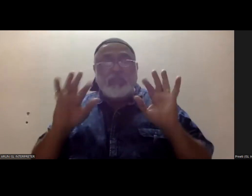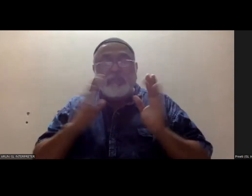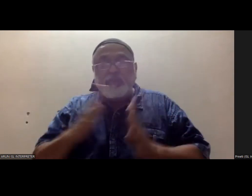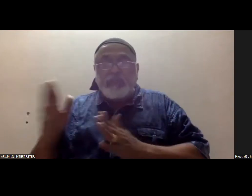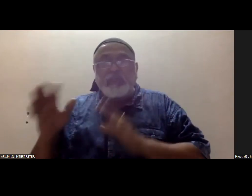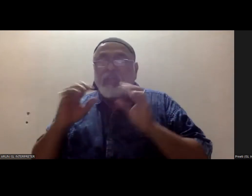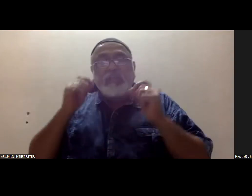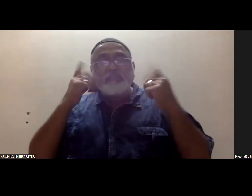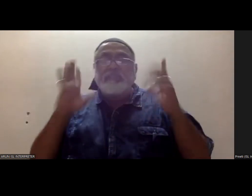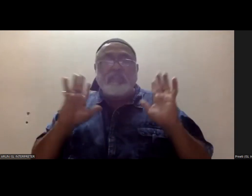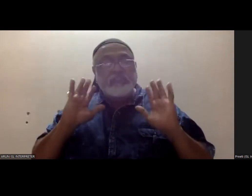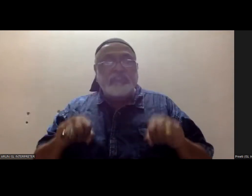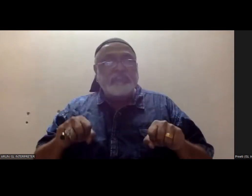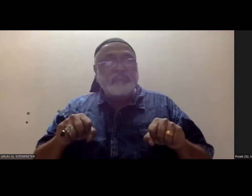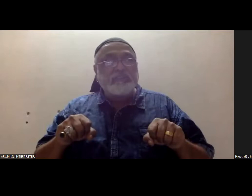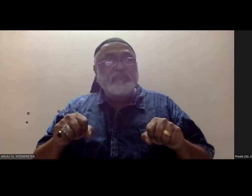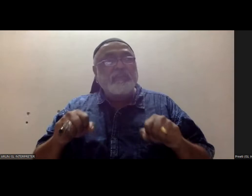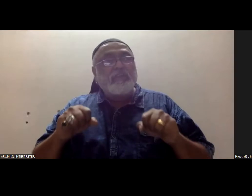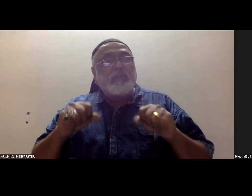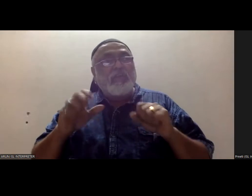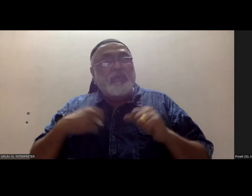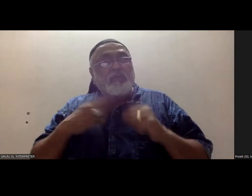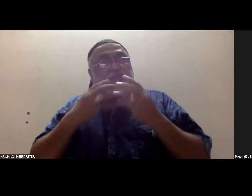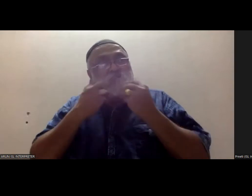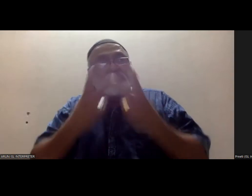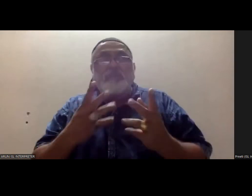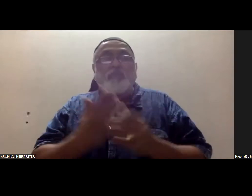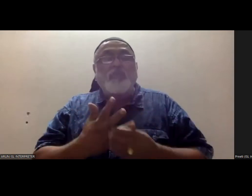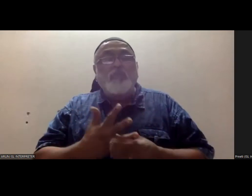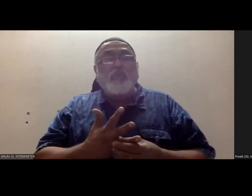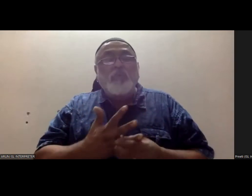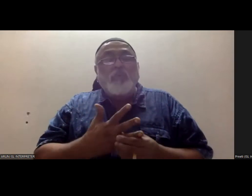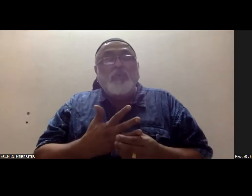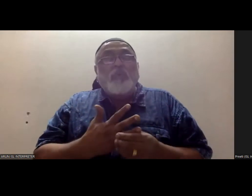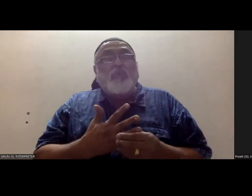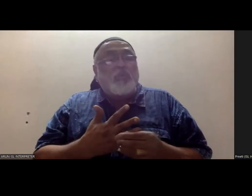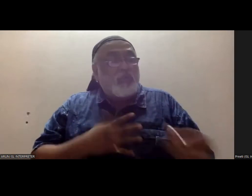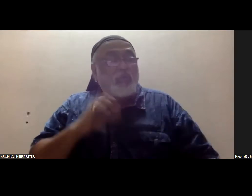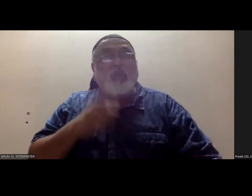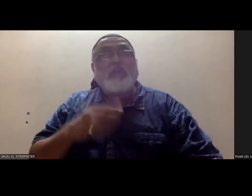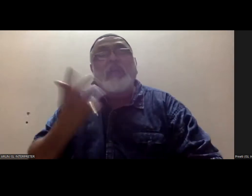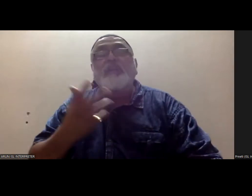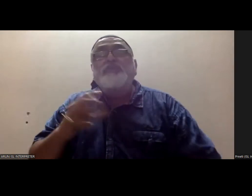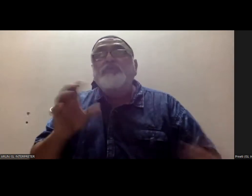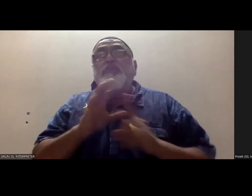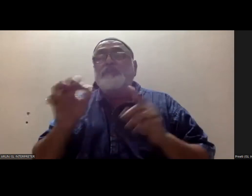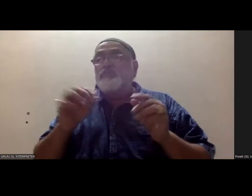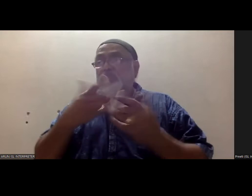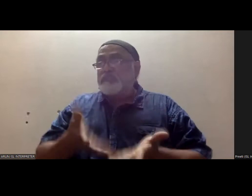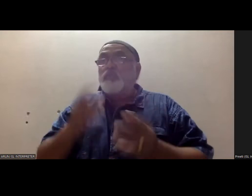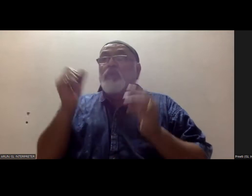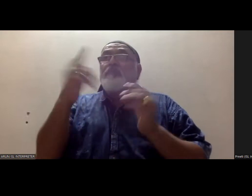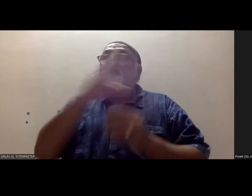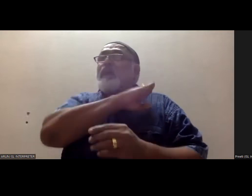definitely understand it, and I will have to see what can be done. But I think if you guys could have started working on the